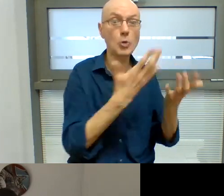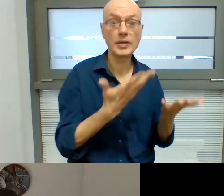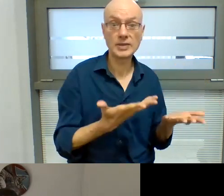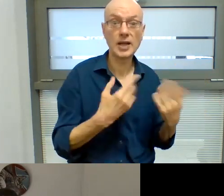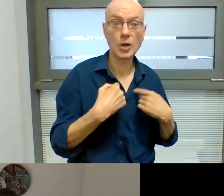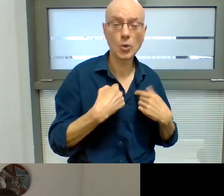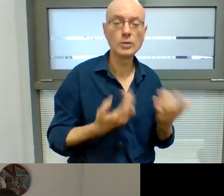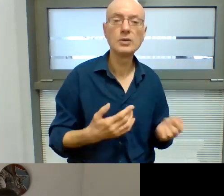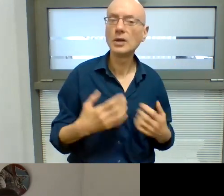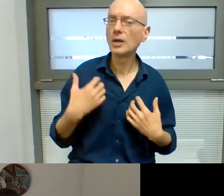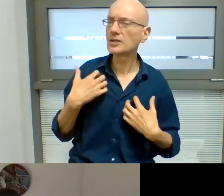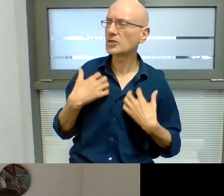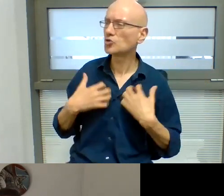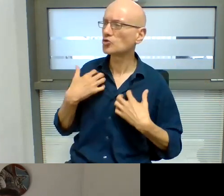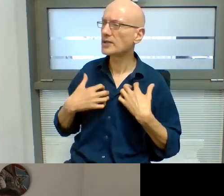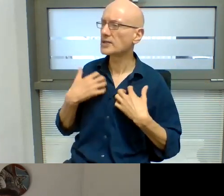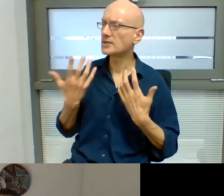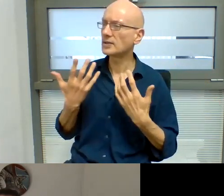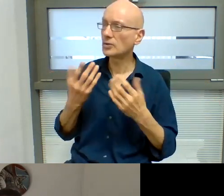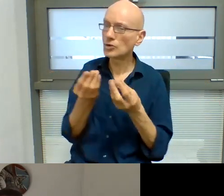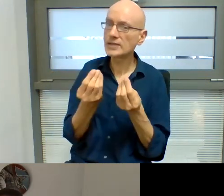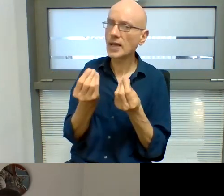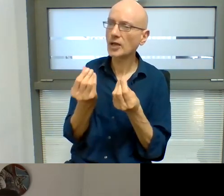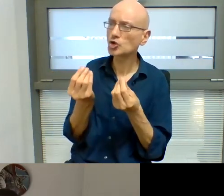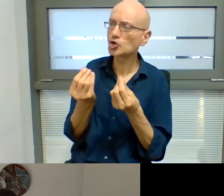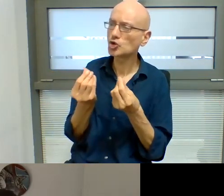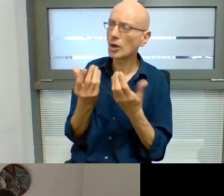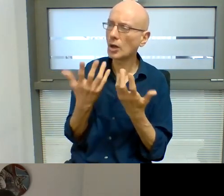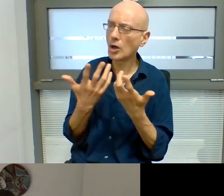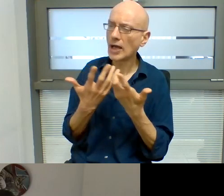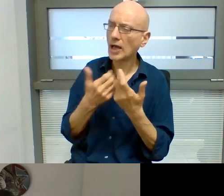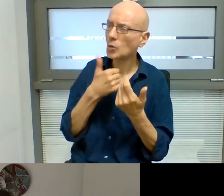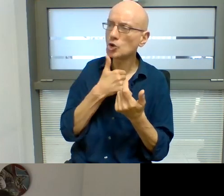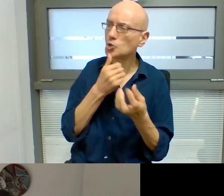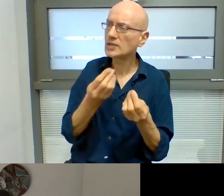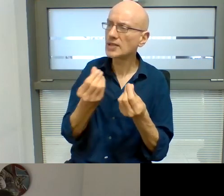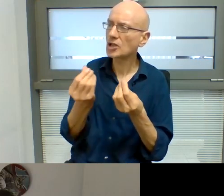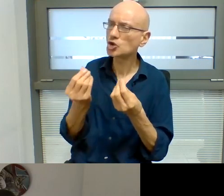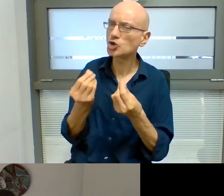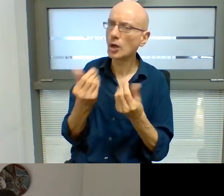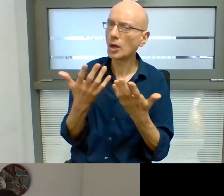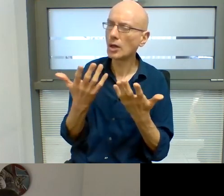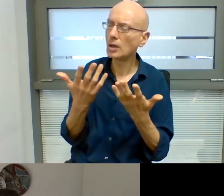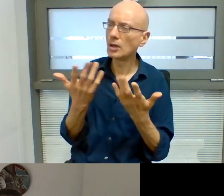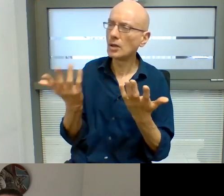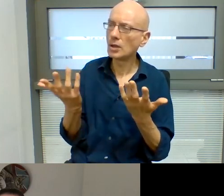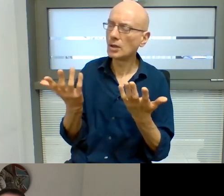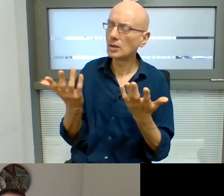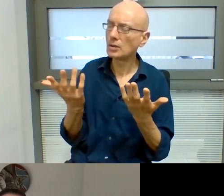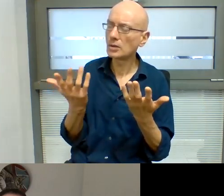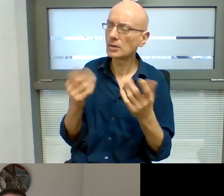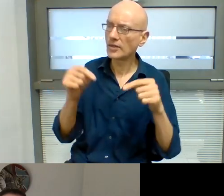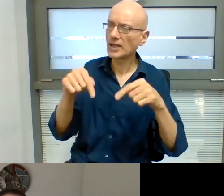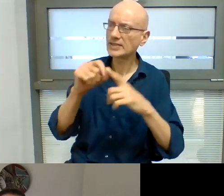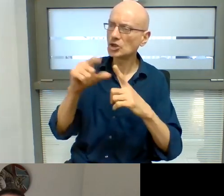That's interesting. Texture, how do you work with texture in that